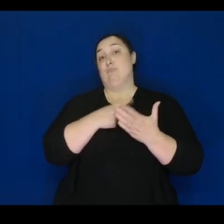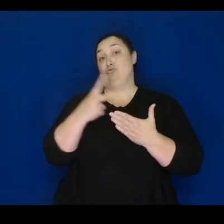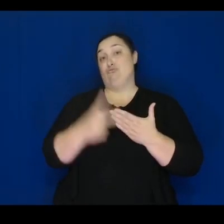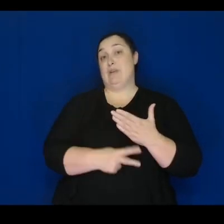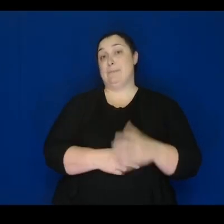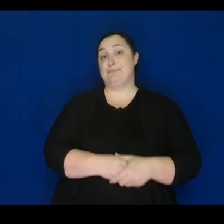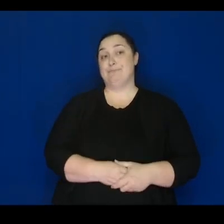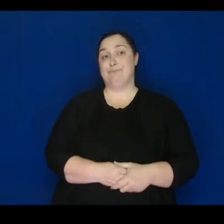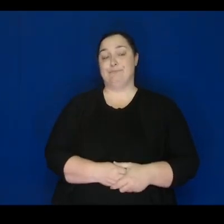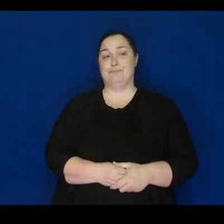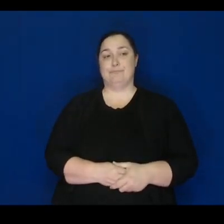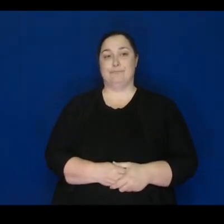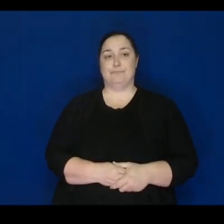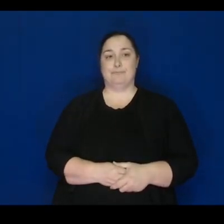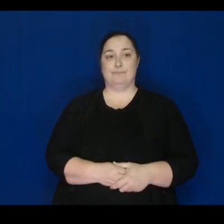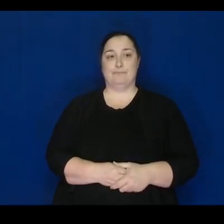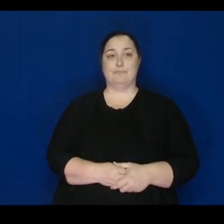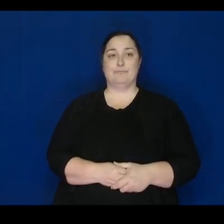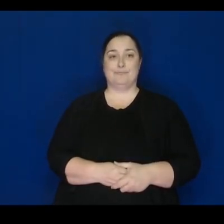students.